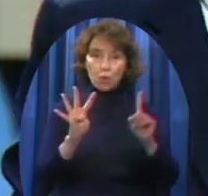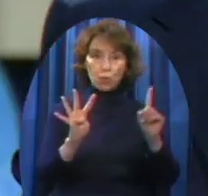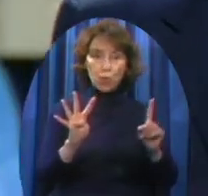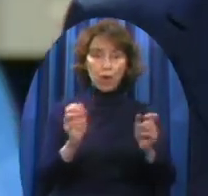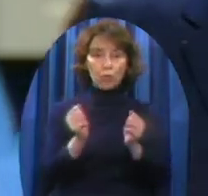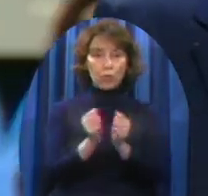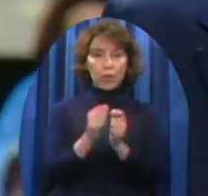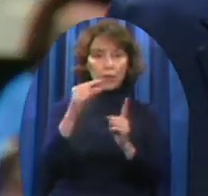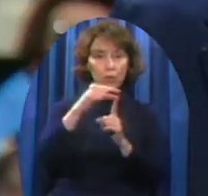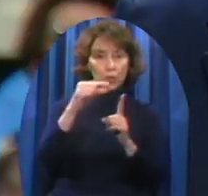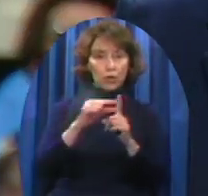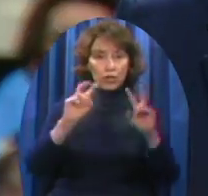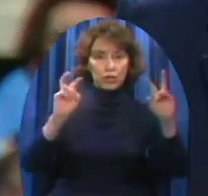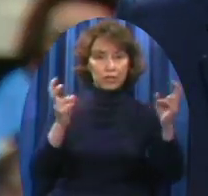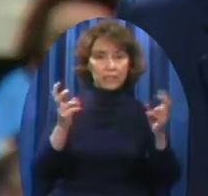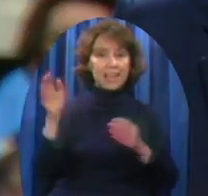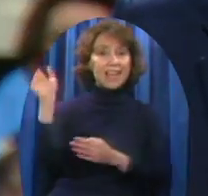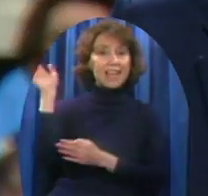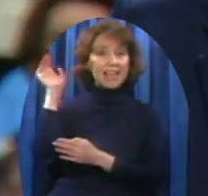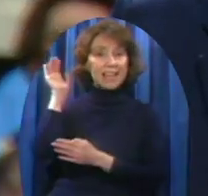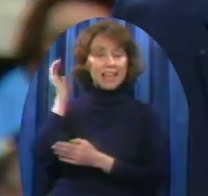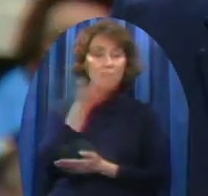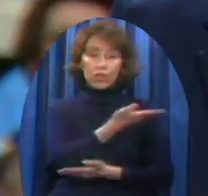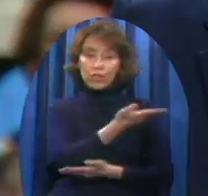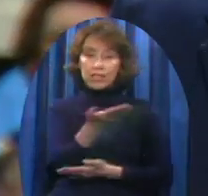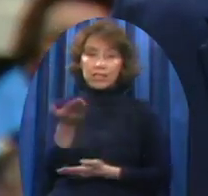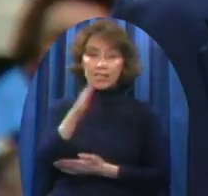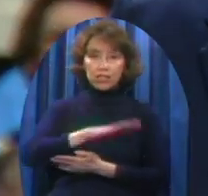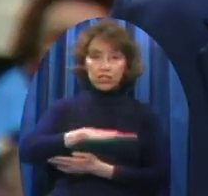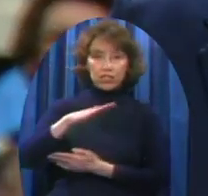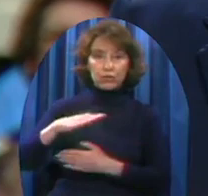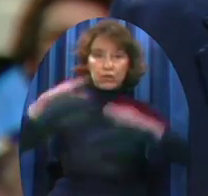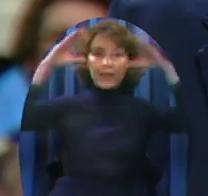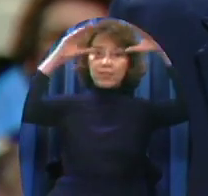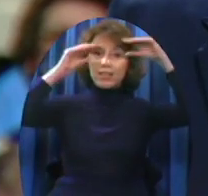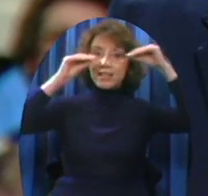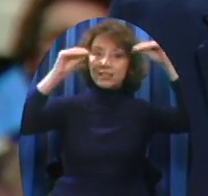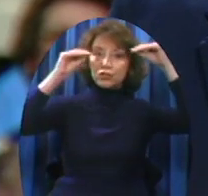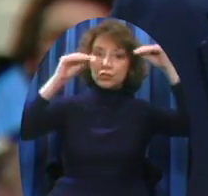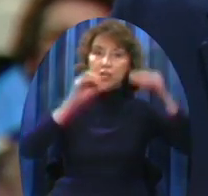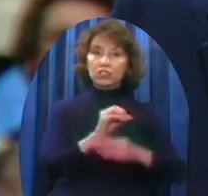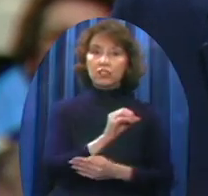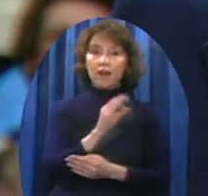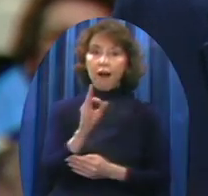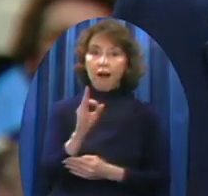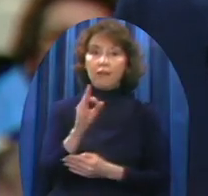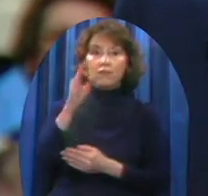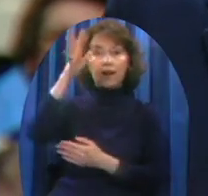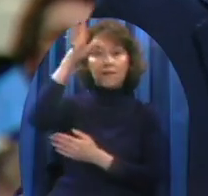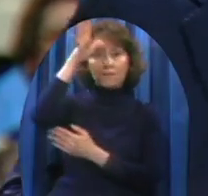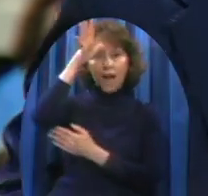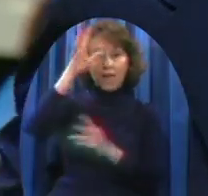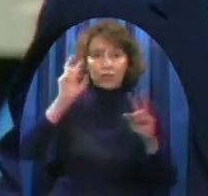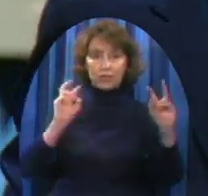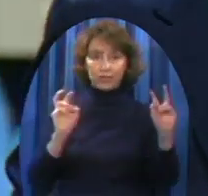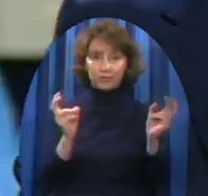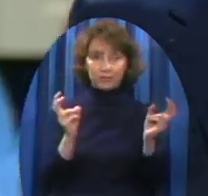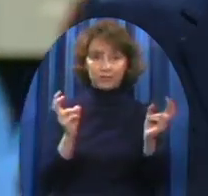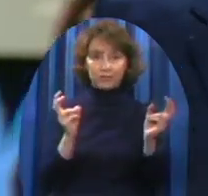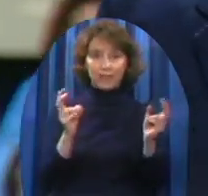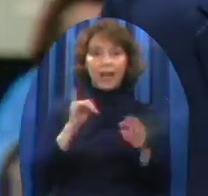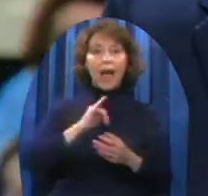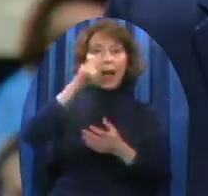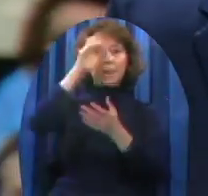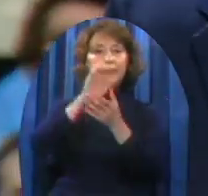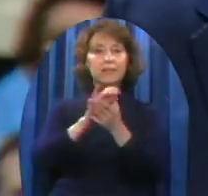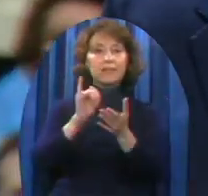words, "Hear, ye children, the instruction of a father." I believe that